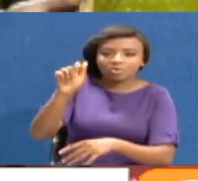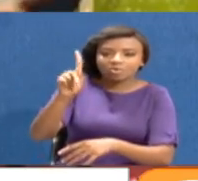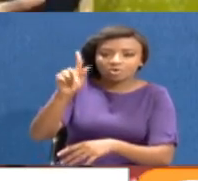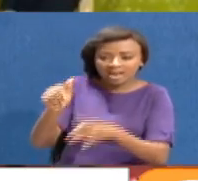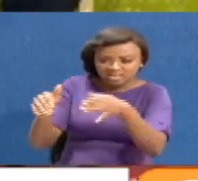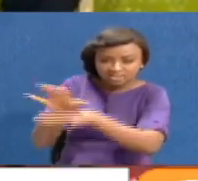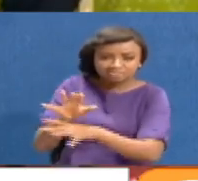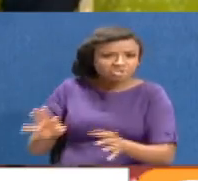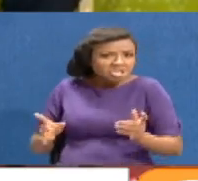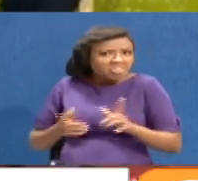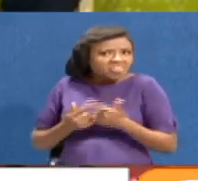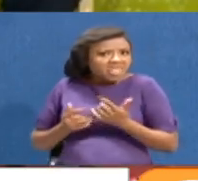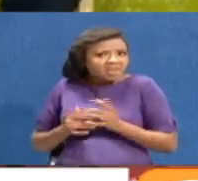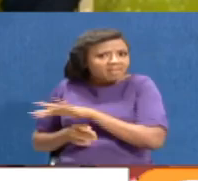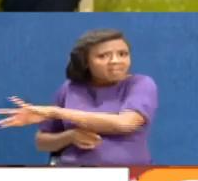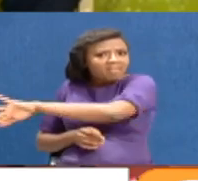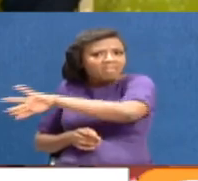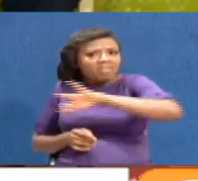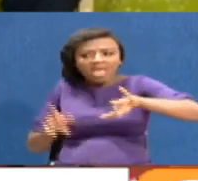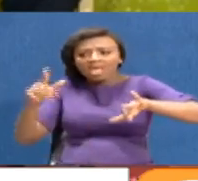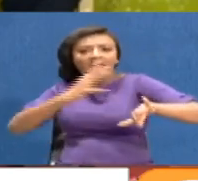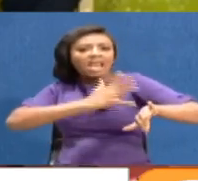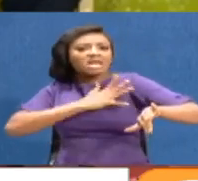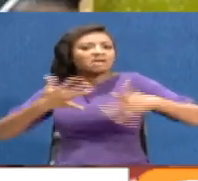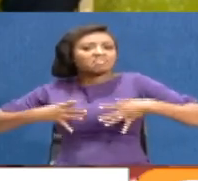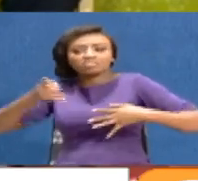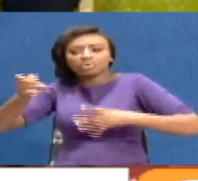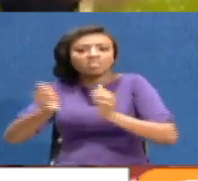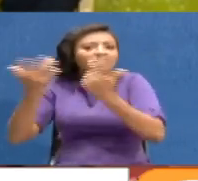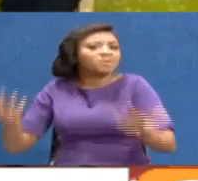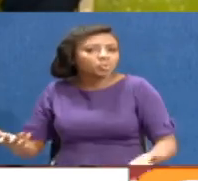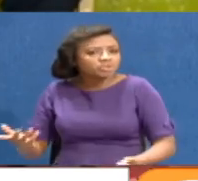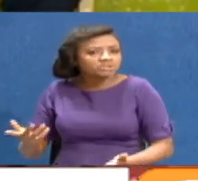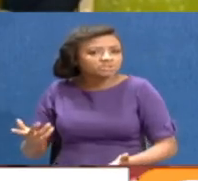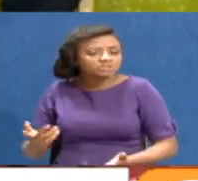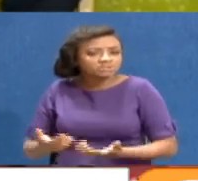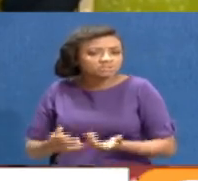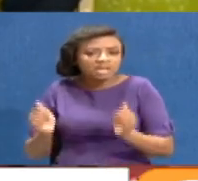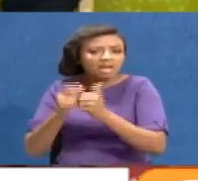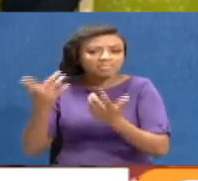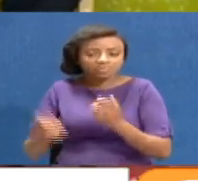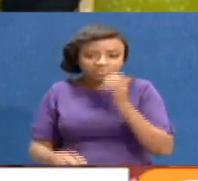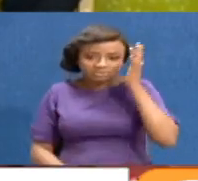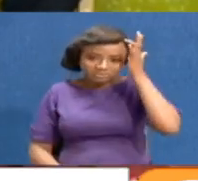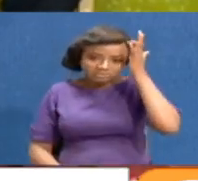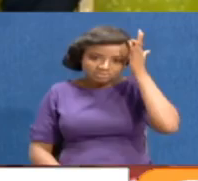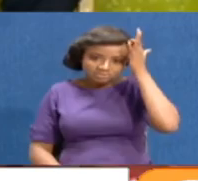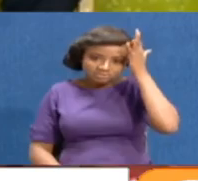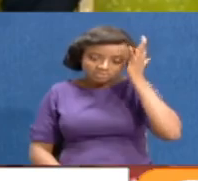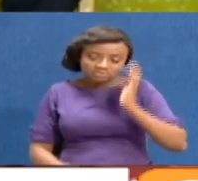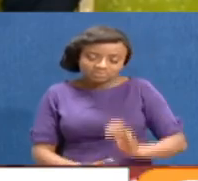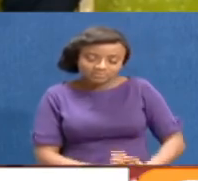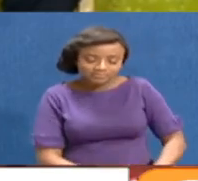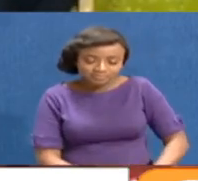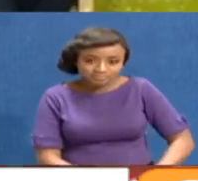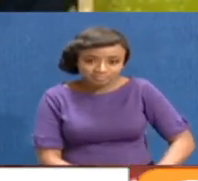So what happens to the whole NASA brigade together with Musalia and all these other people?